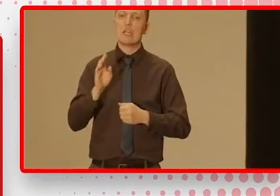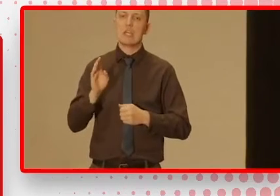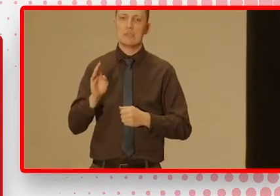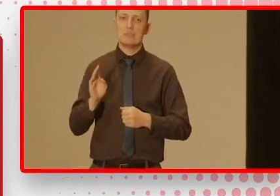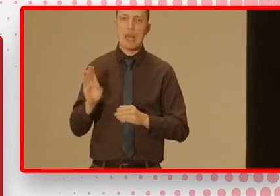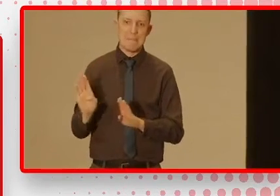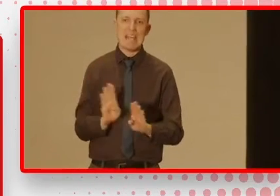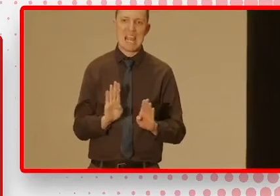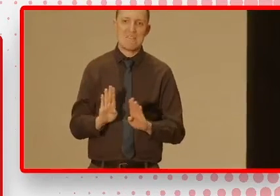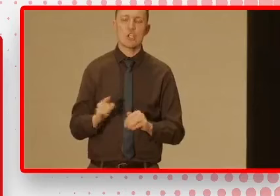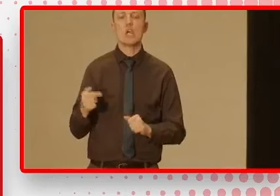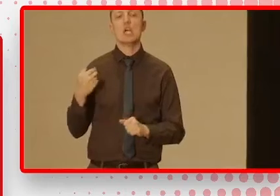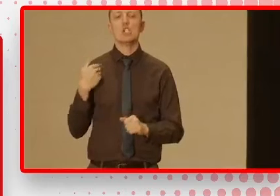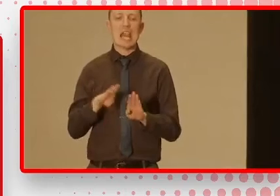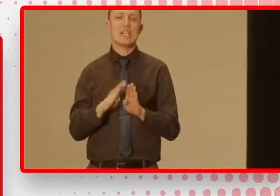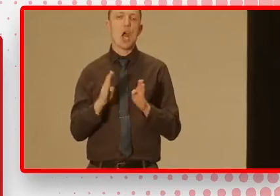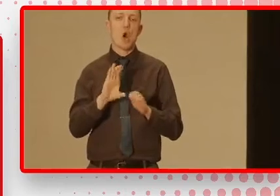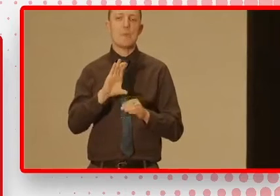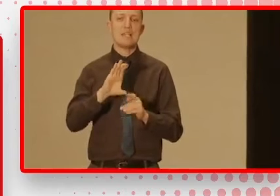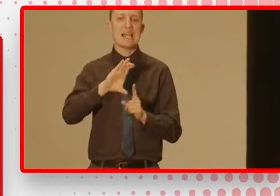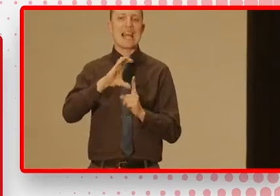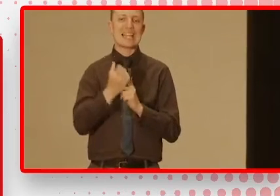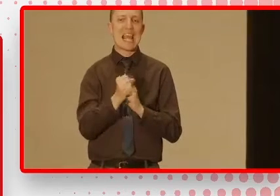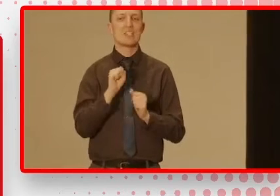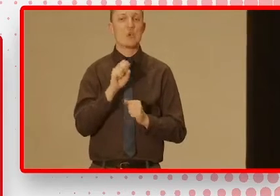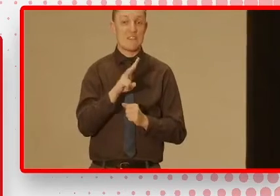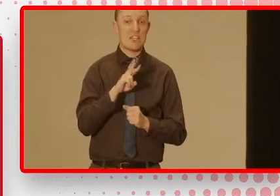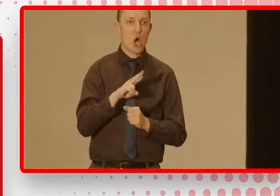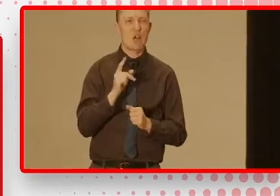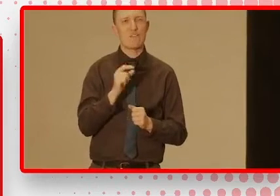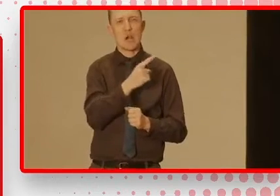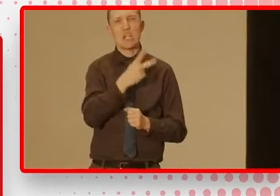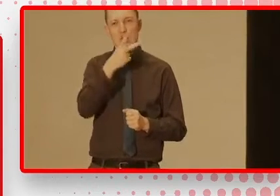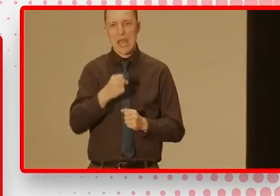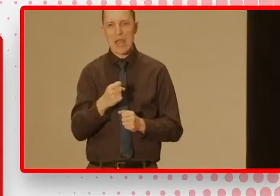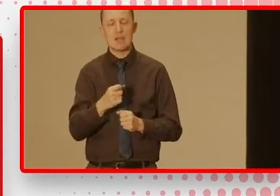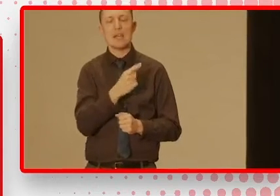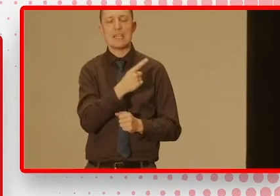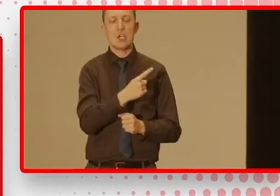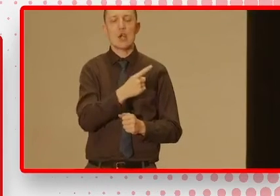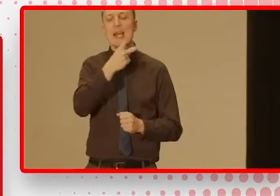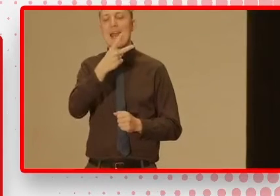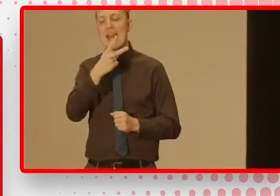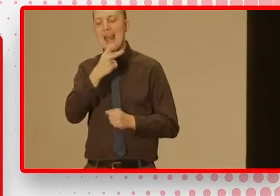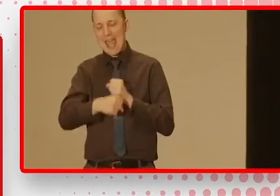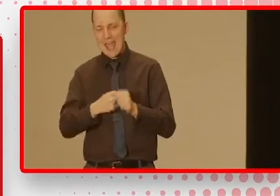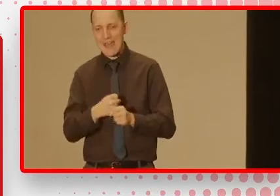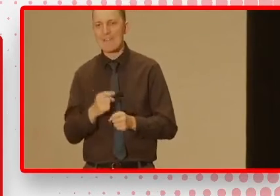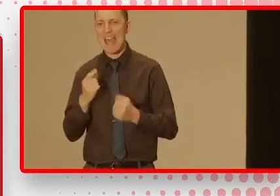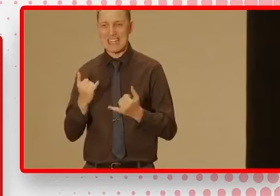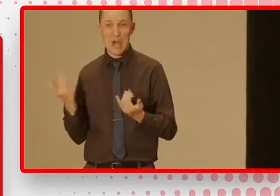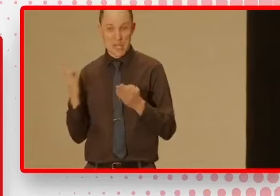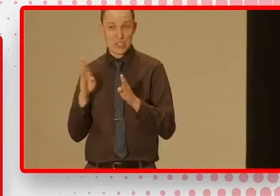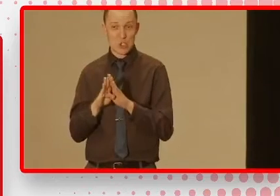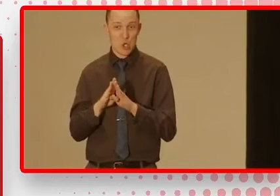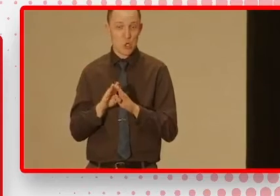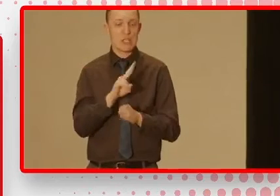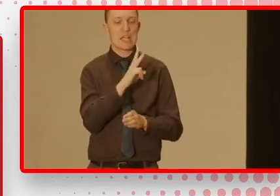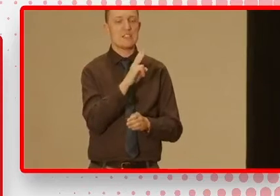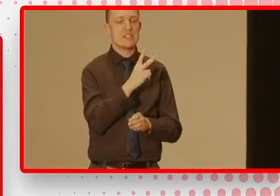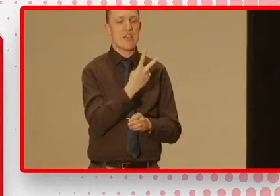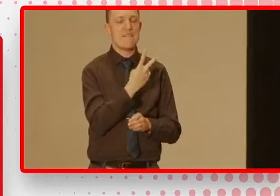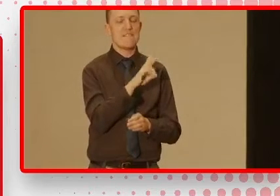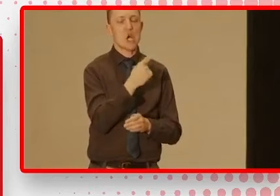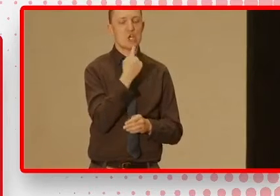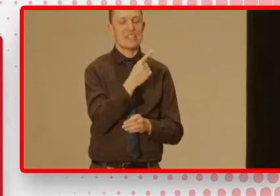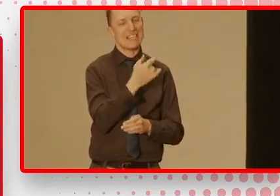VR for about 1.5 years, and she's now been closed because they said, you know, that's an employment issue because of the